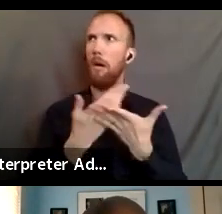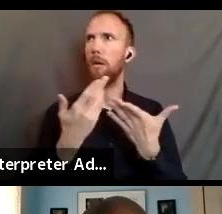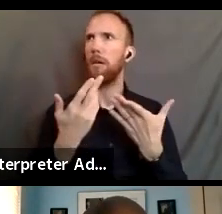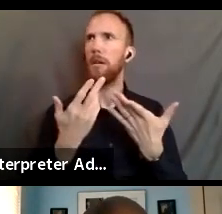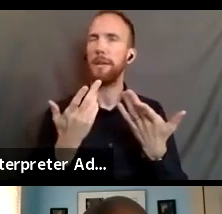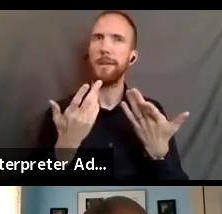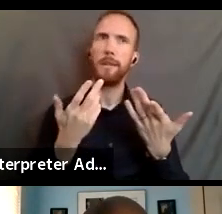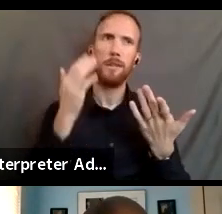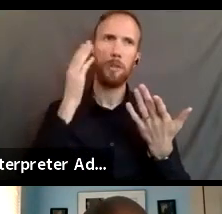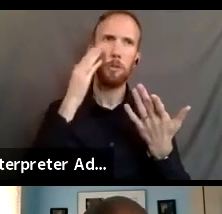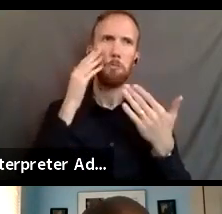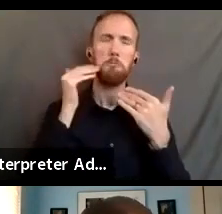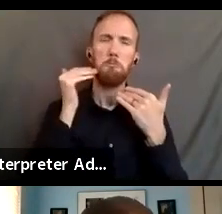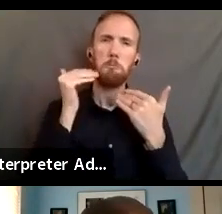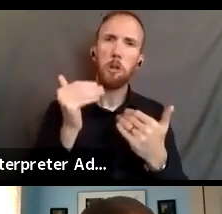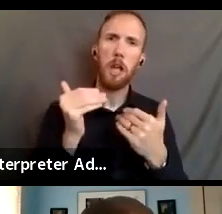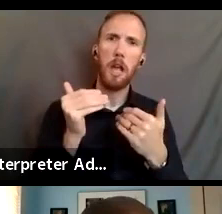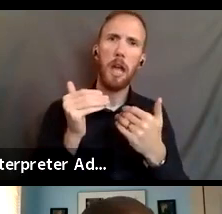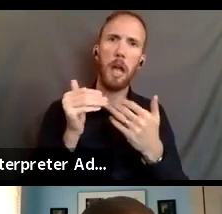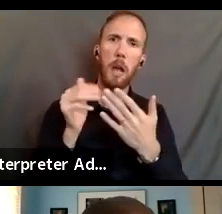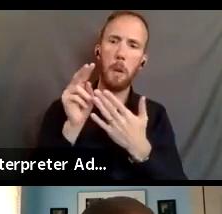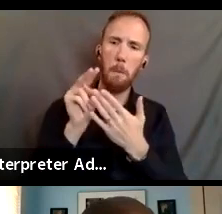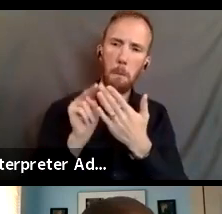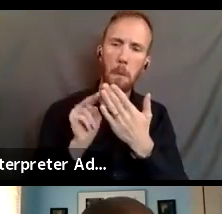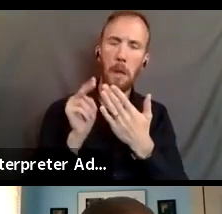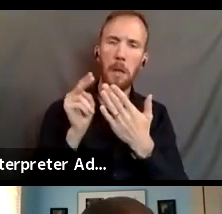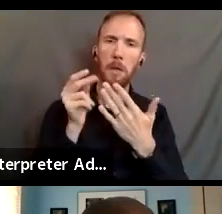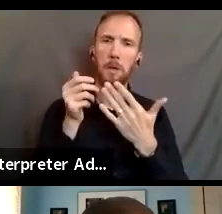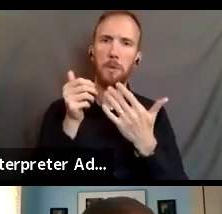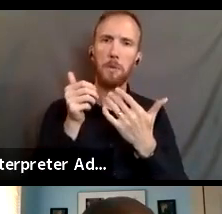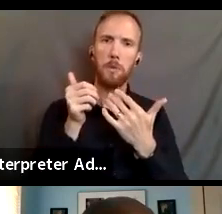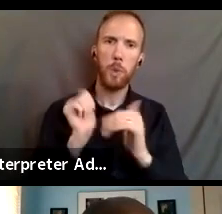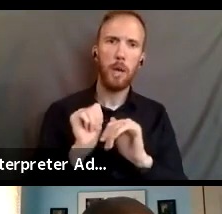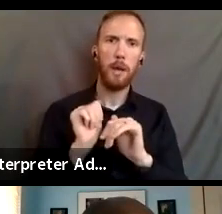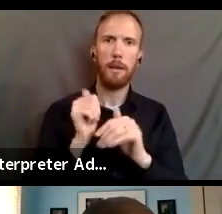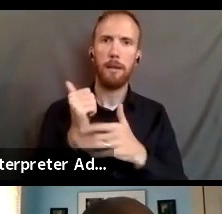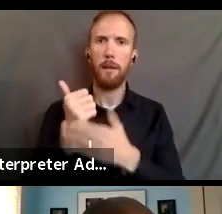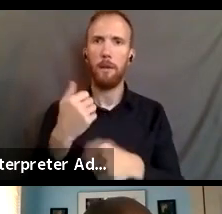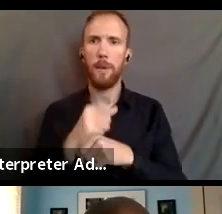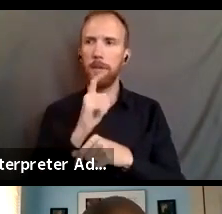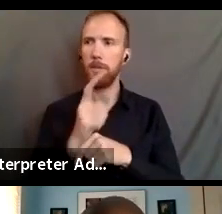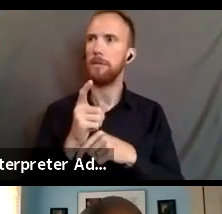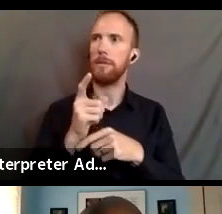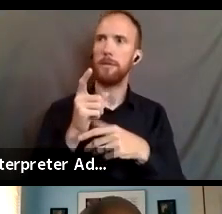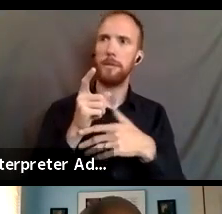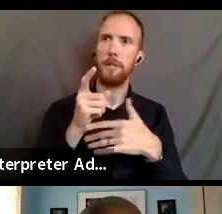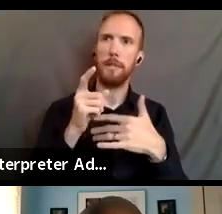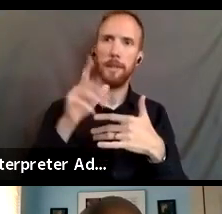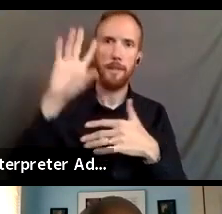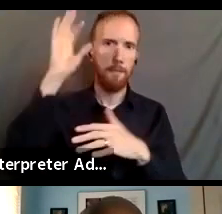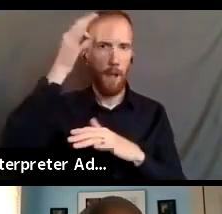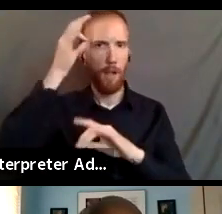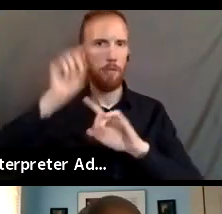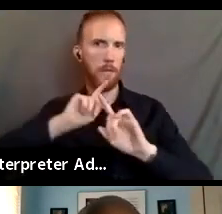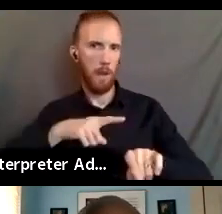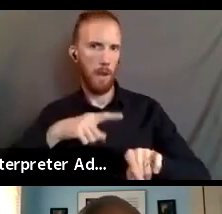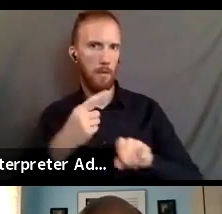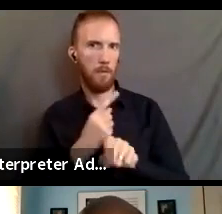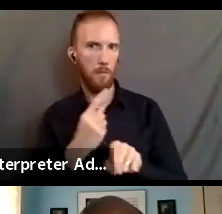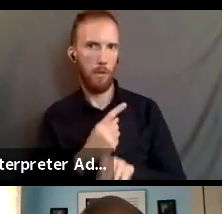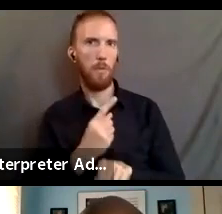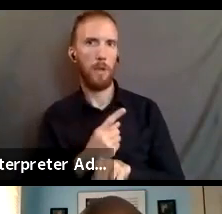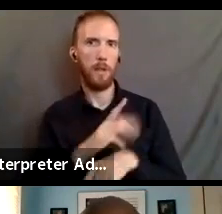ensuring that we get that federal response that that every school district in the country desperately needs at this